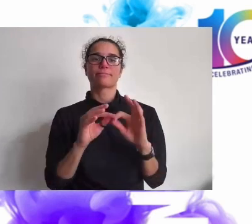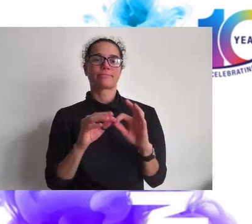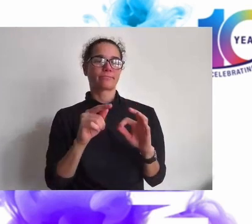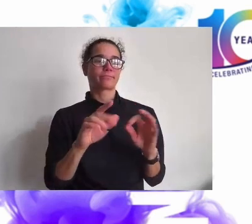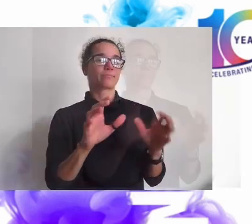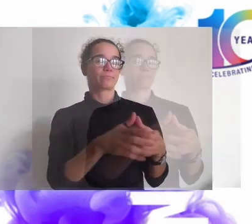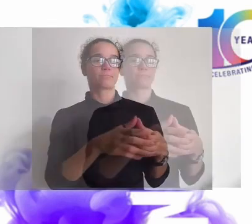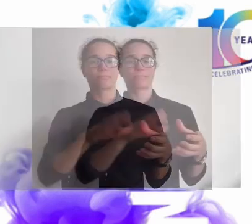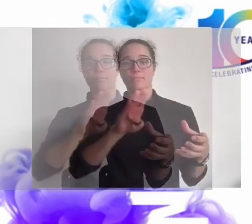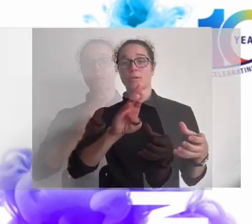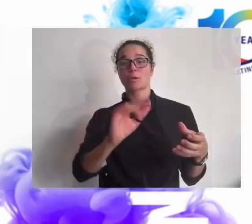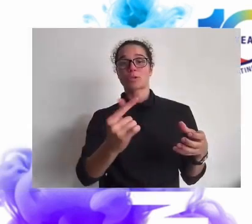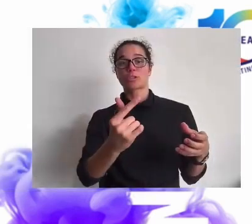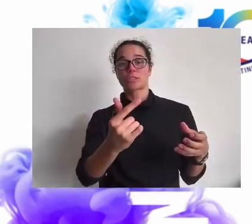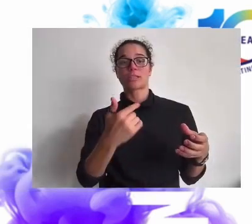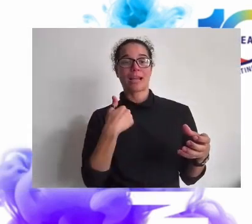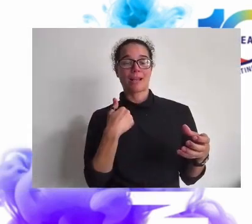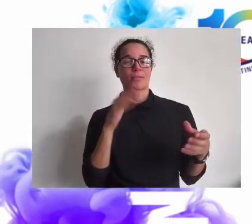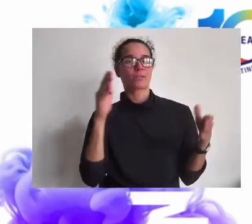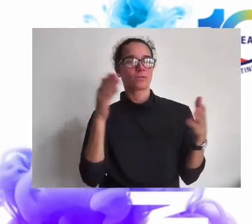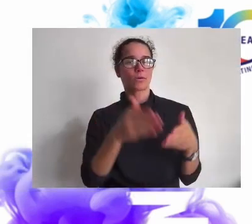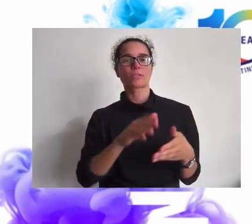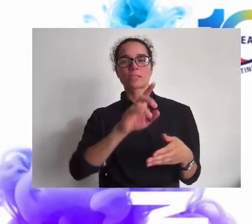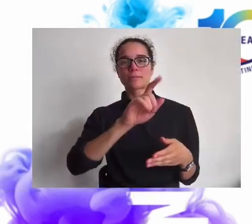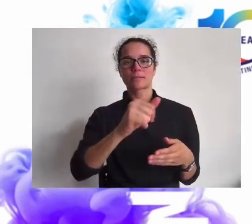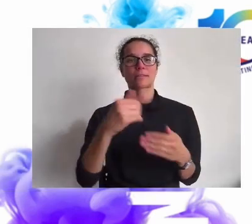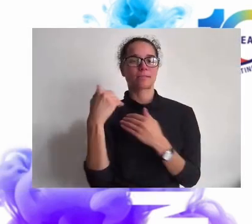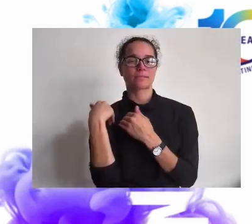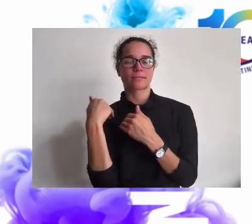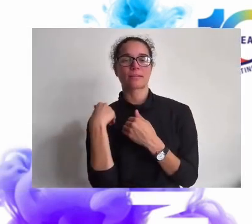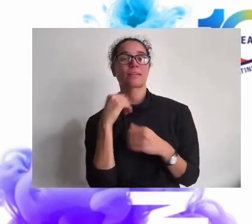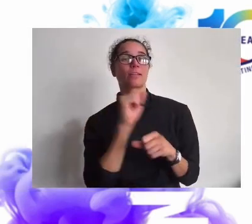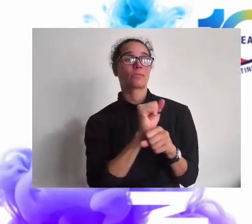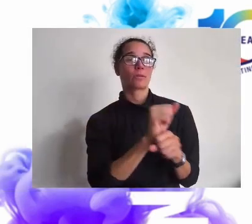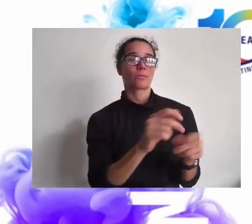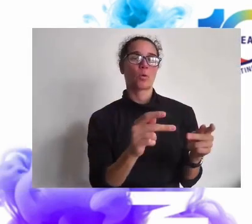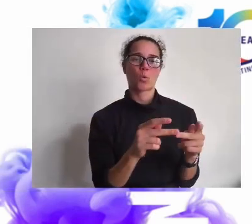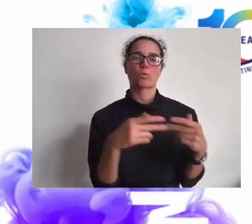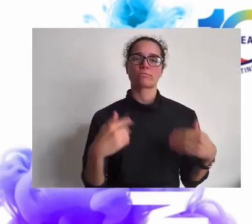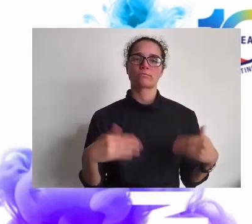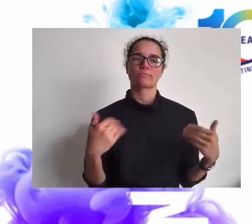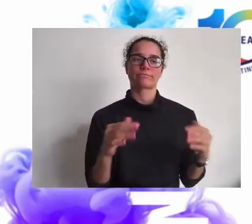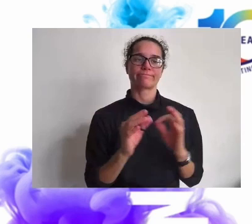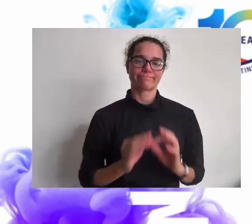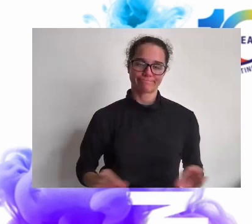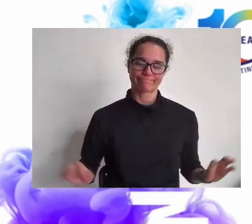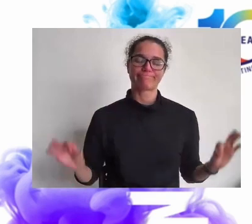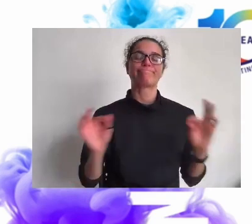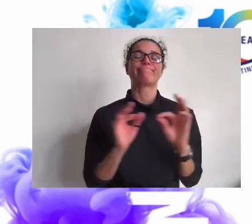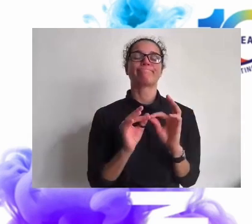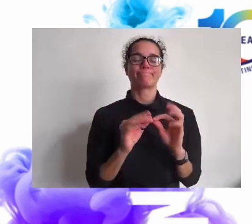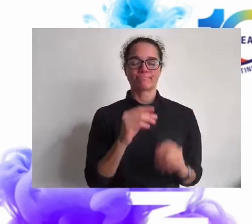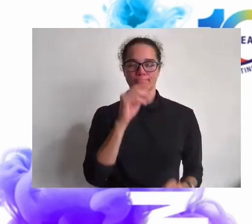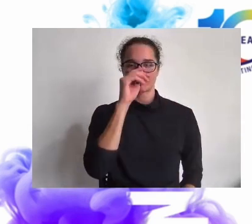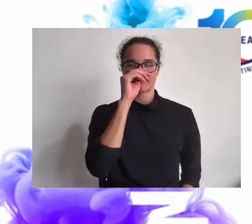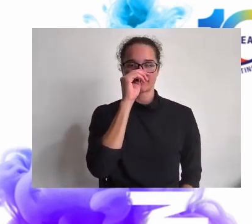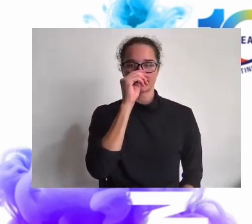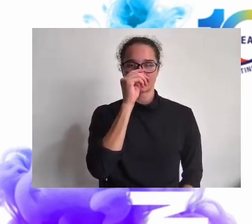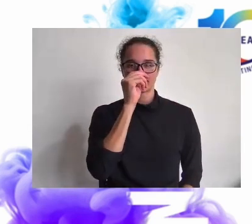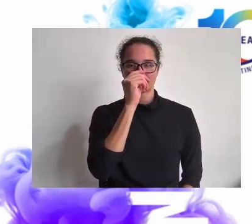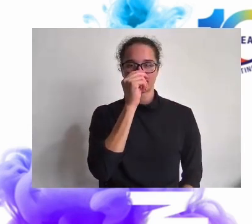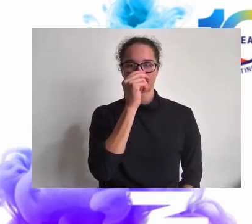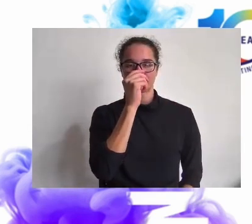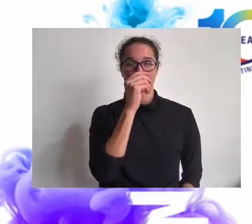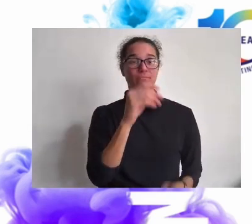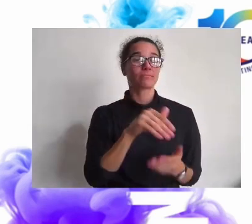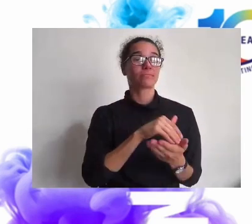disability and accountability or accessibility in the workplace is really important. There are a lot of things that come with